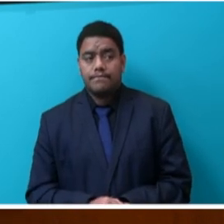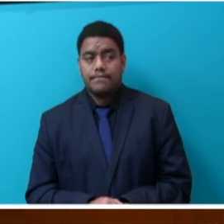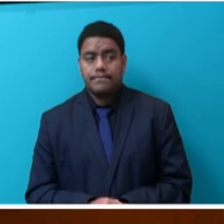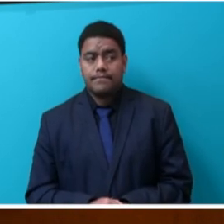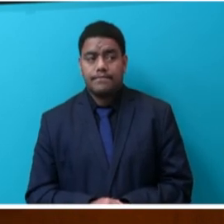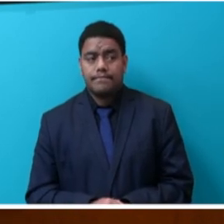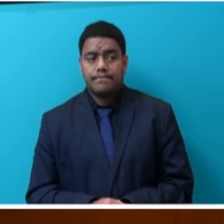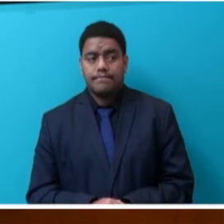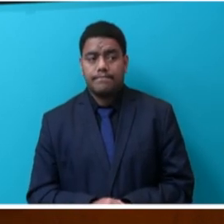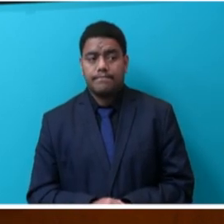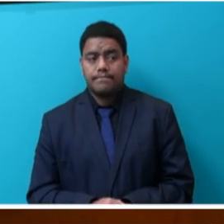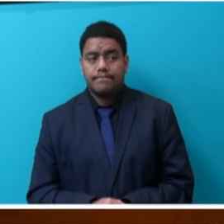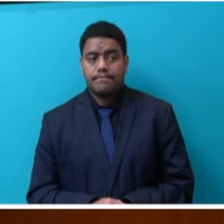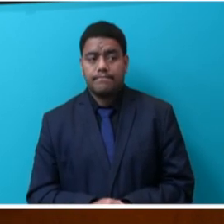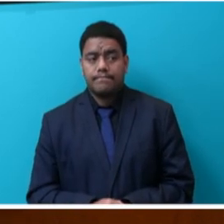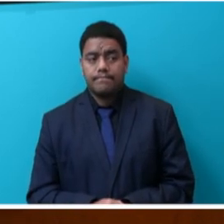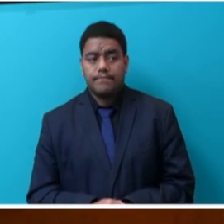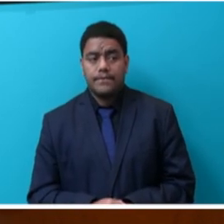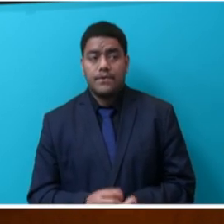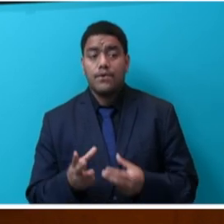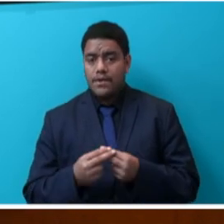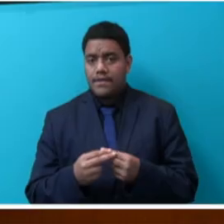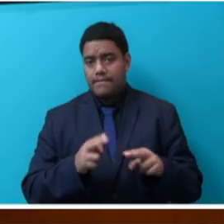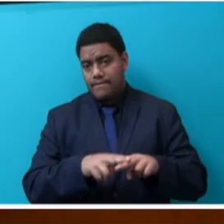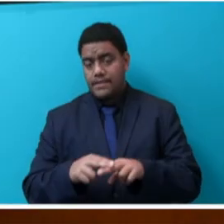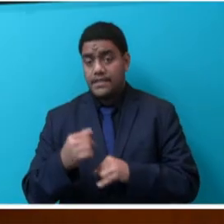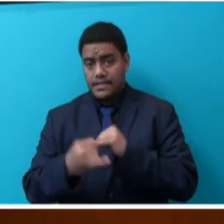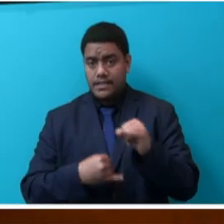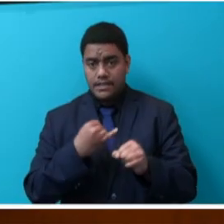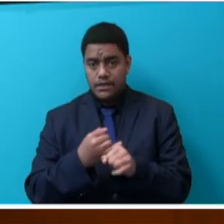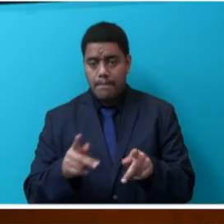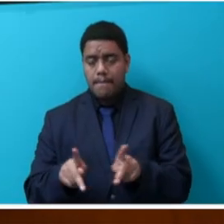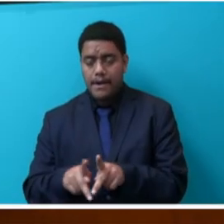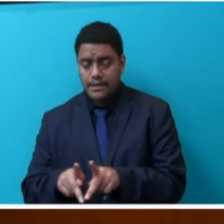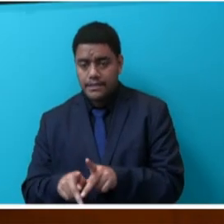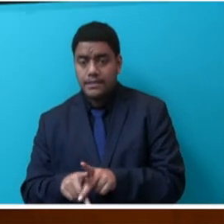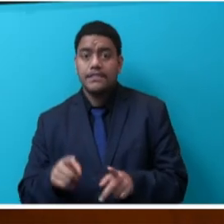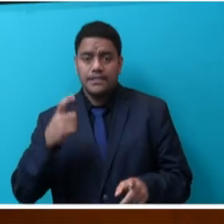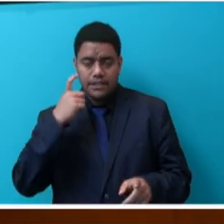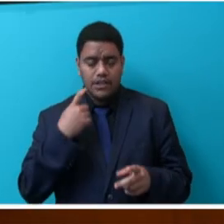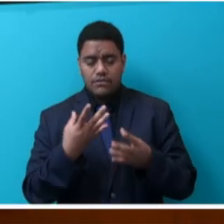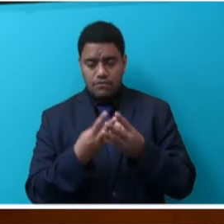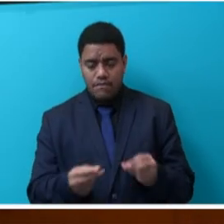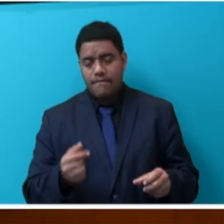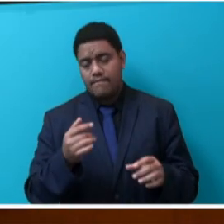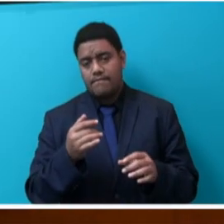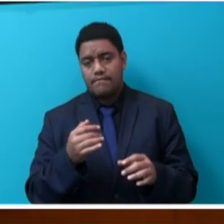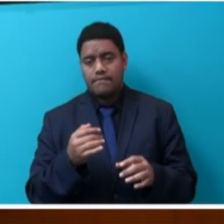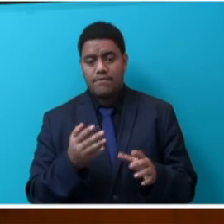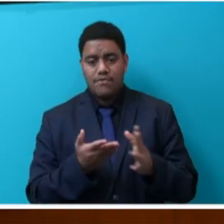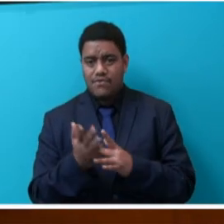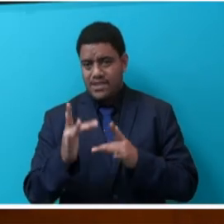opportunity, aligning with Fiji's international partners to combat cyber threats, improve digital